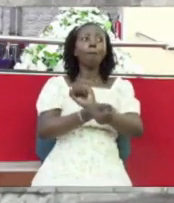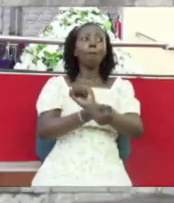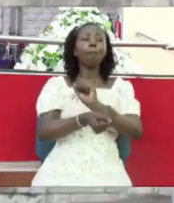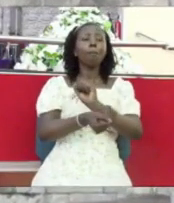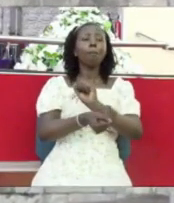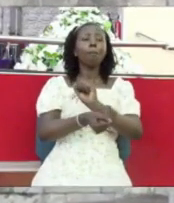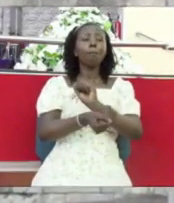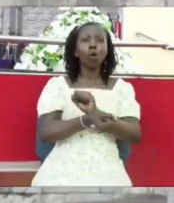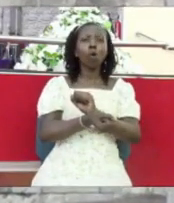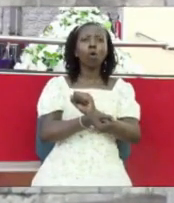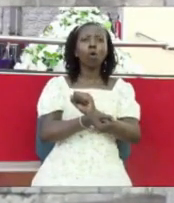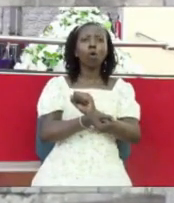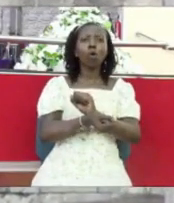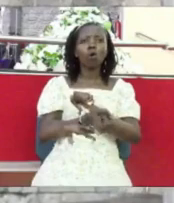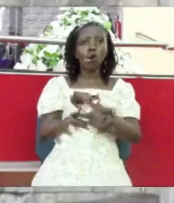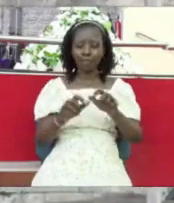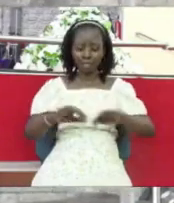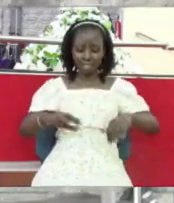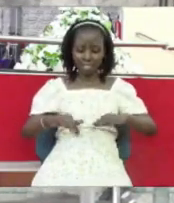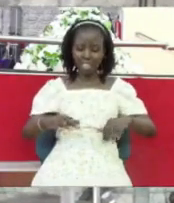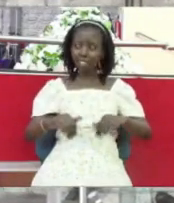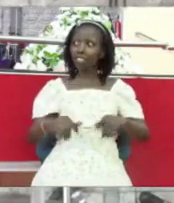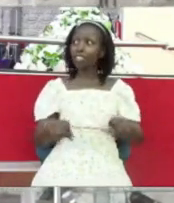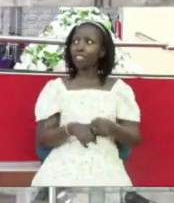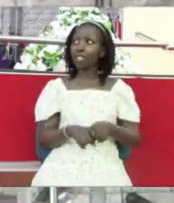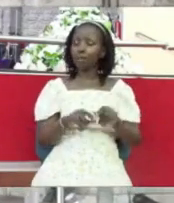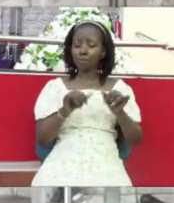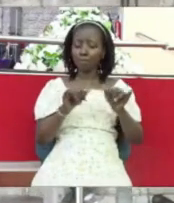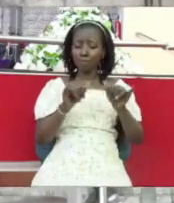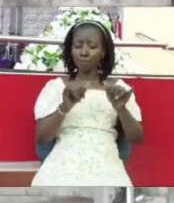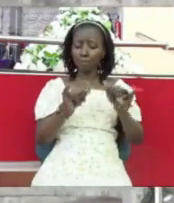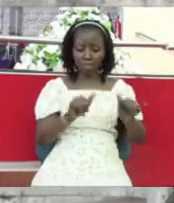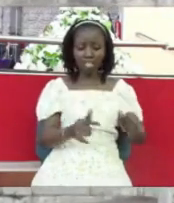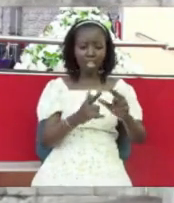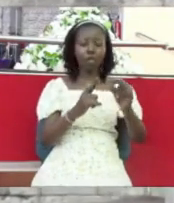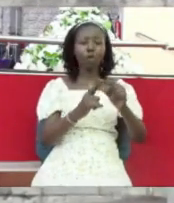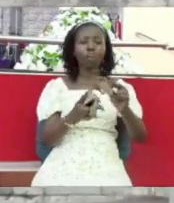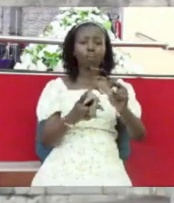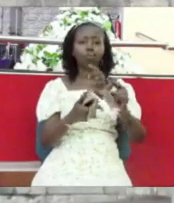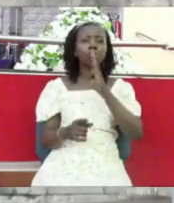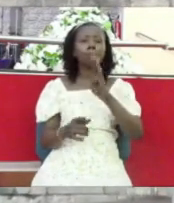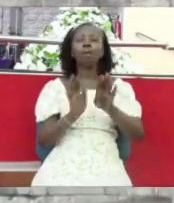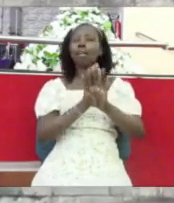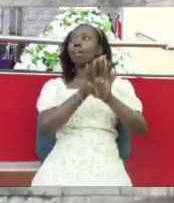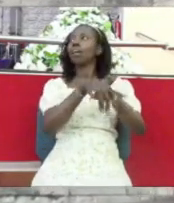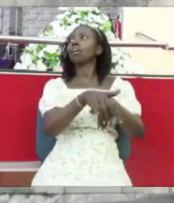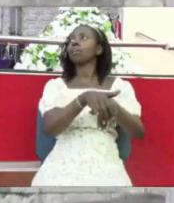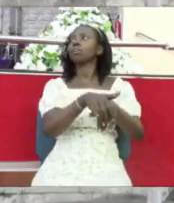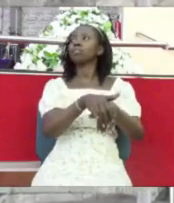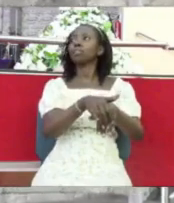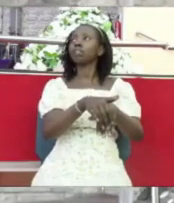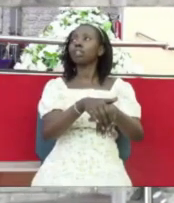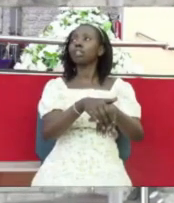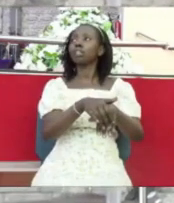Mungu Paulo anachukua nafasi ya kuongea juu ya hili jambo. Says don't be hypocrites when you love. Kwamba tusikue wanafiki katika